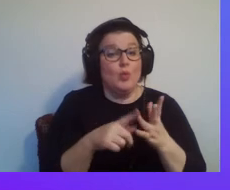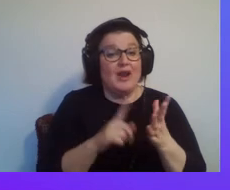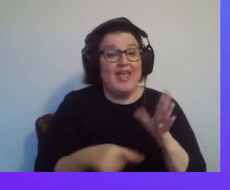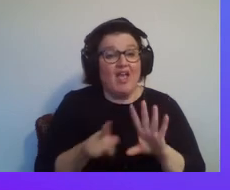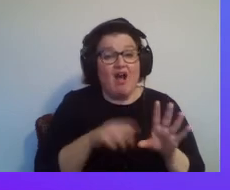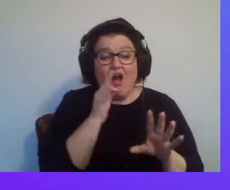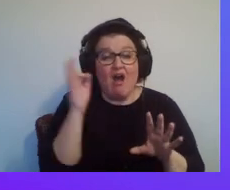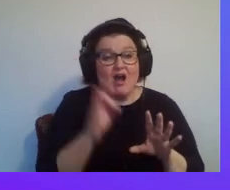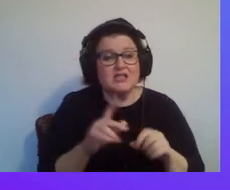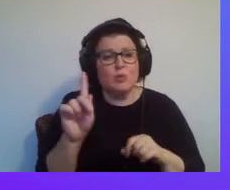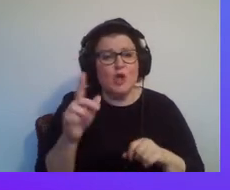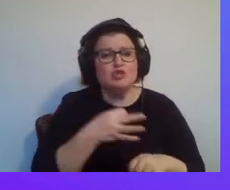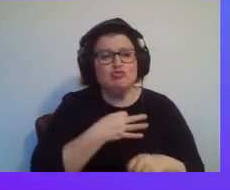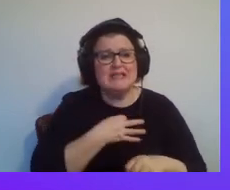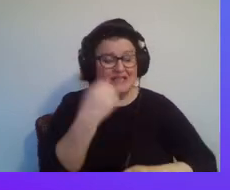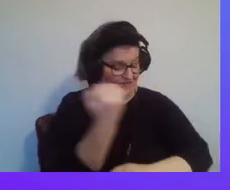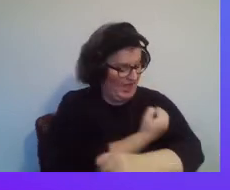Okay.